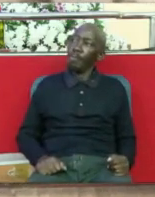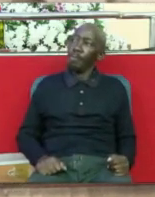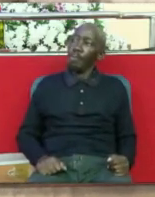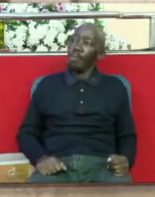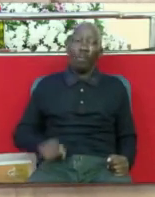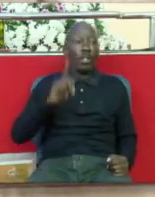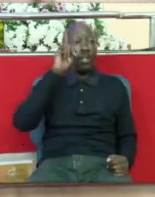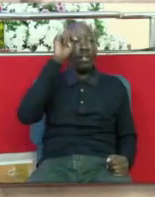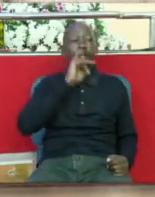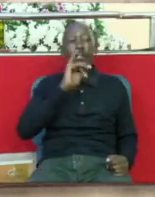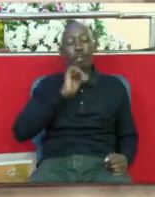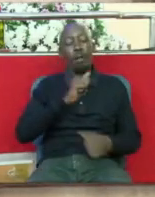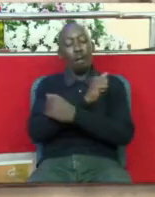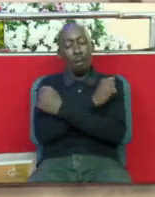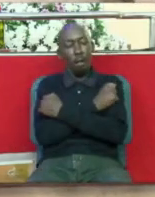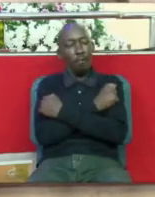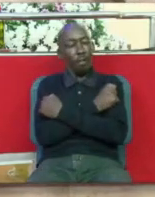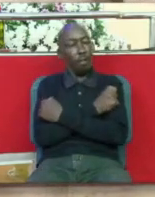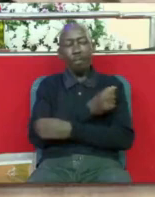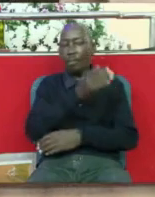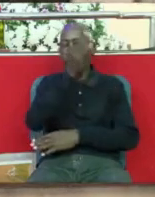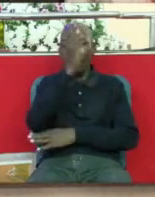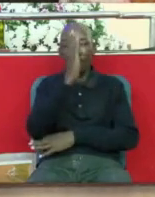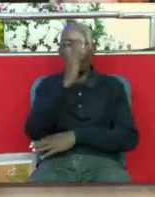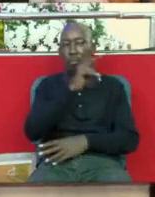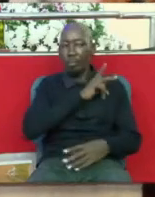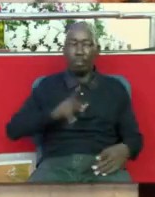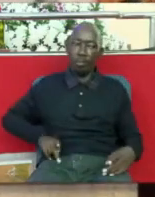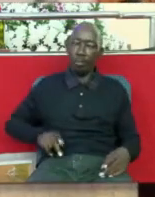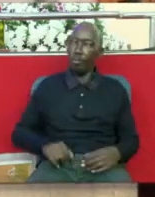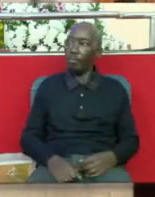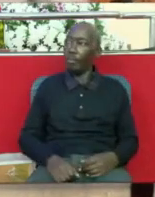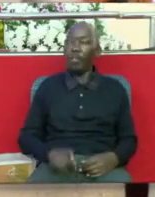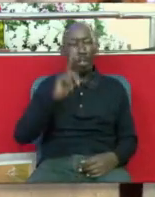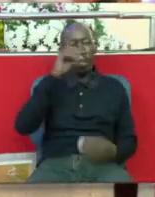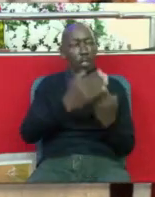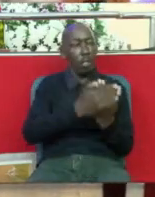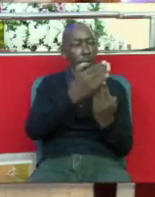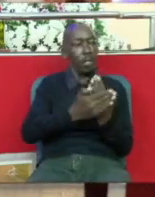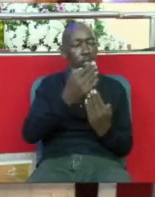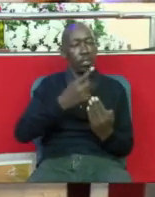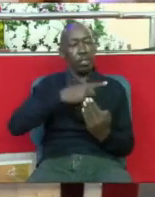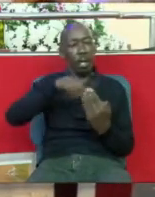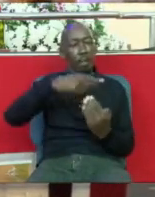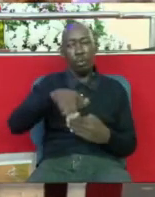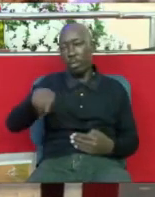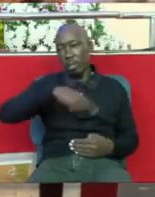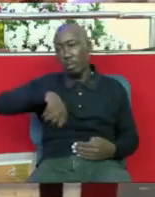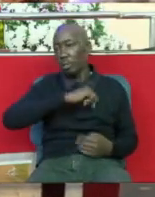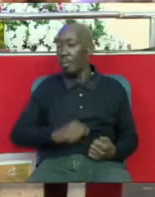He is a loving king. Ni Mungu ni mfalme anayetupenda. And he cares about us. Na